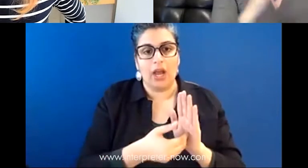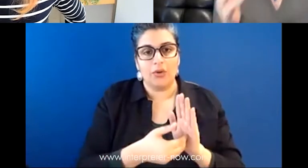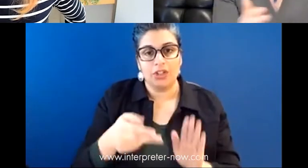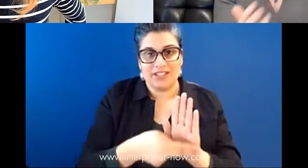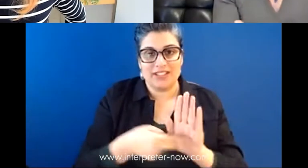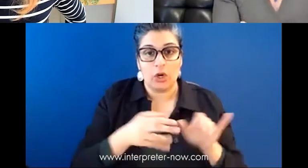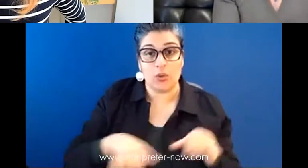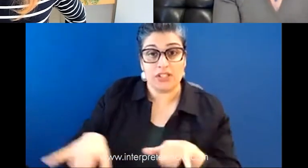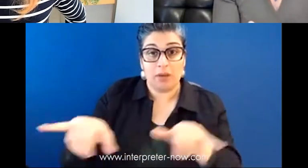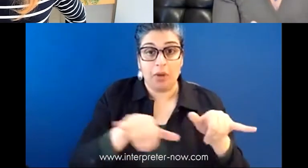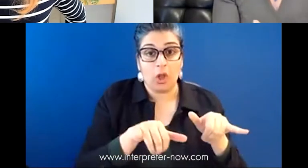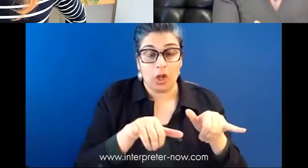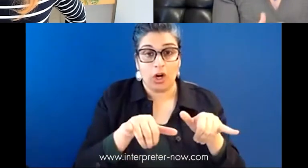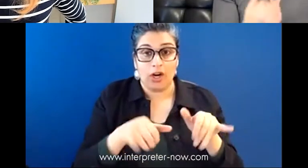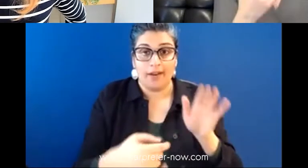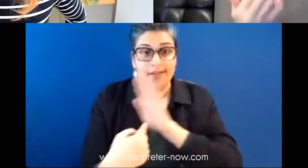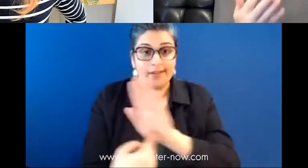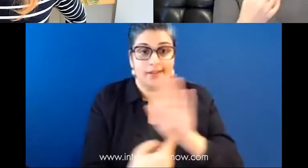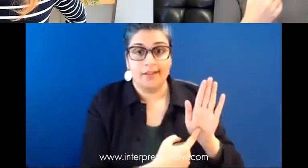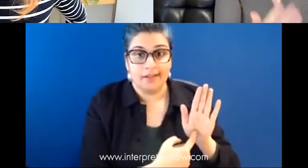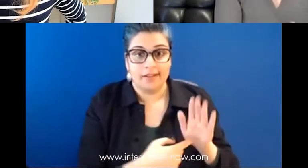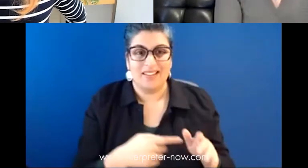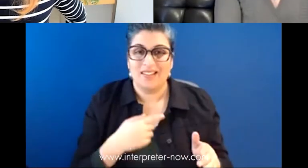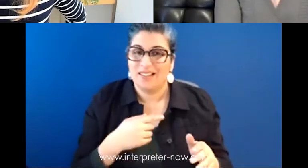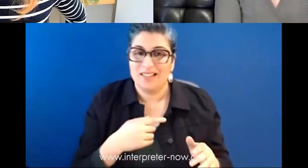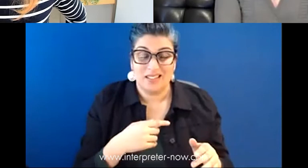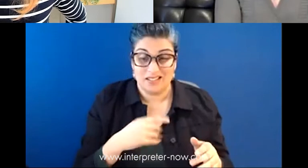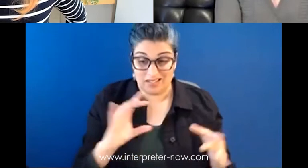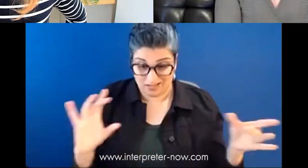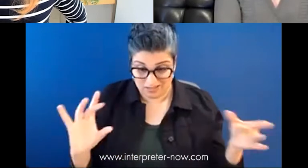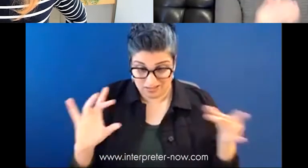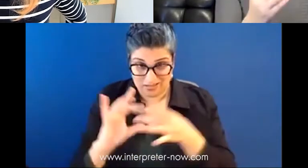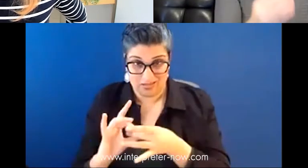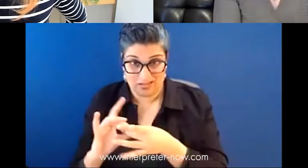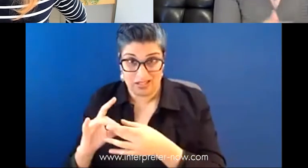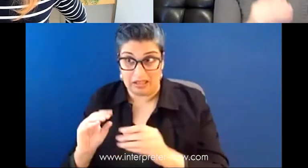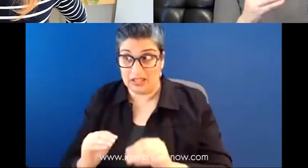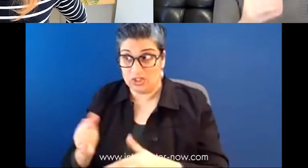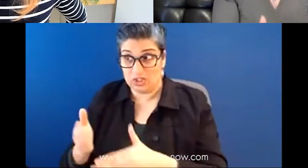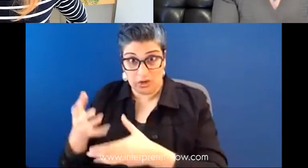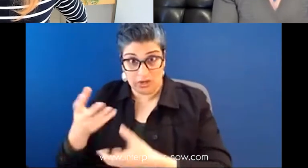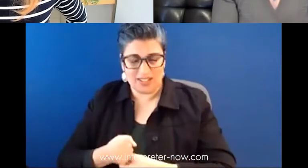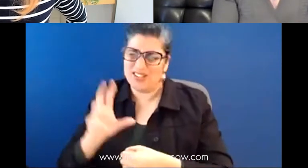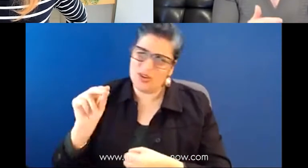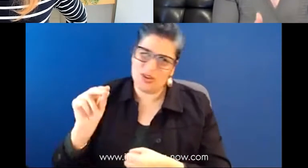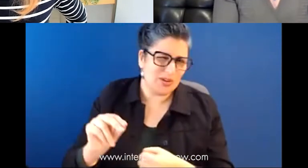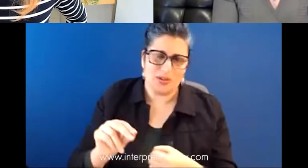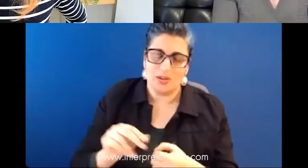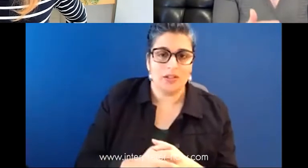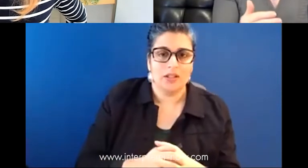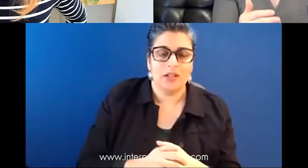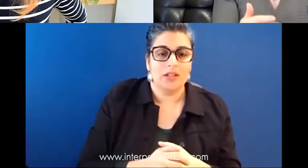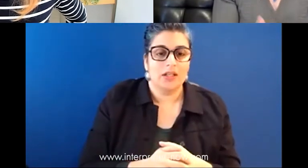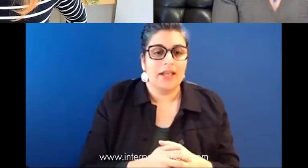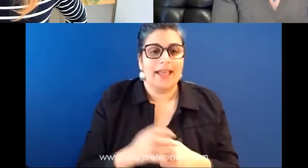has nothing to do with whether people are explicitly sharing trust or not. It is simply that they engaged